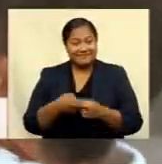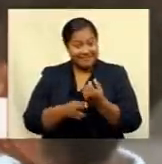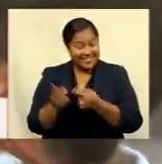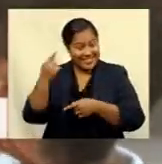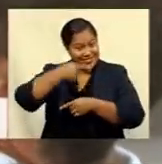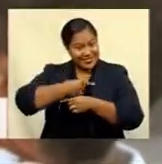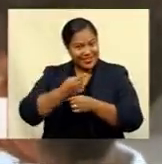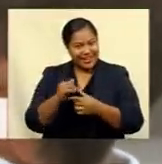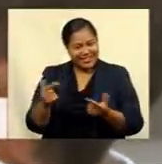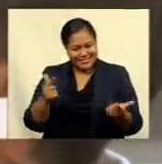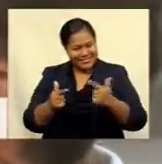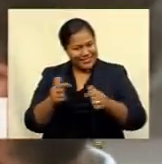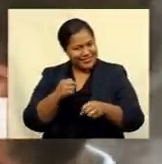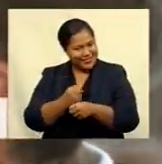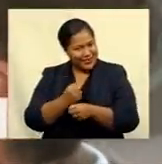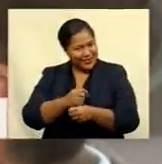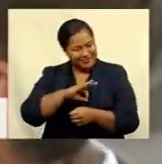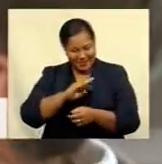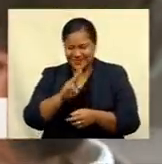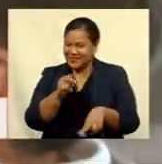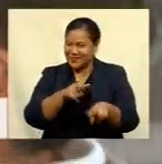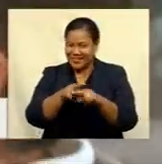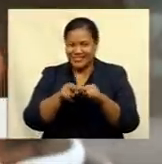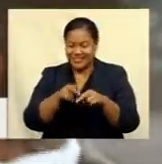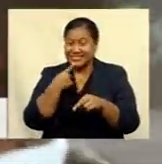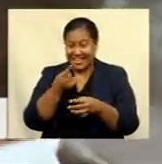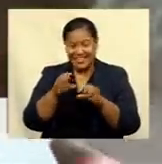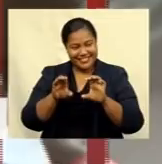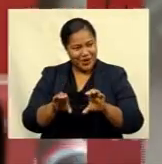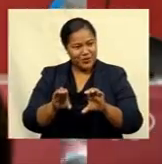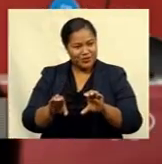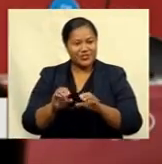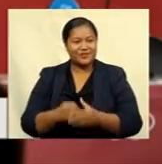In the news tonight, Sevens gold is for Fiji, says Baber.